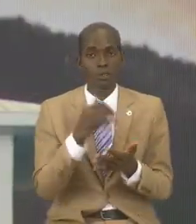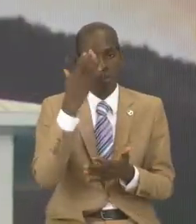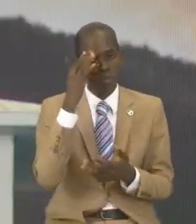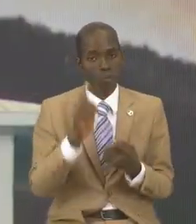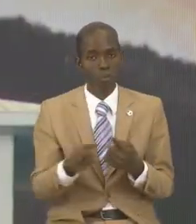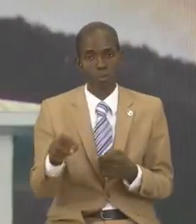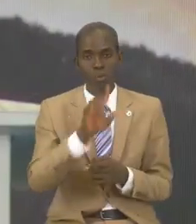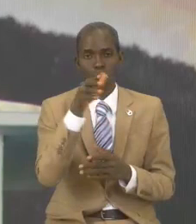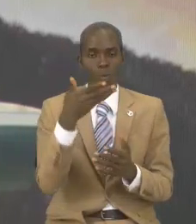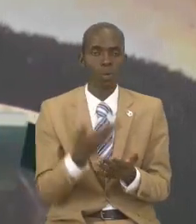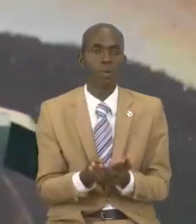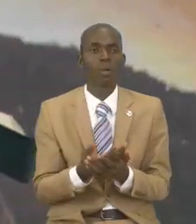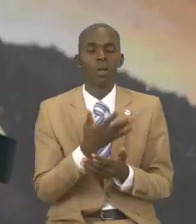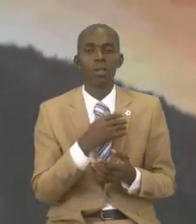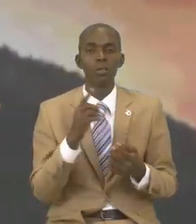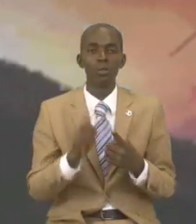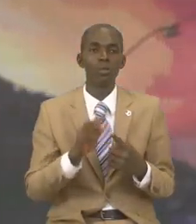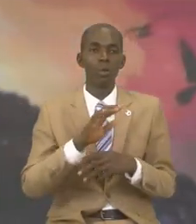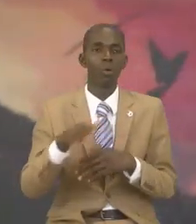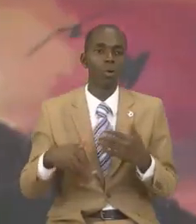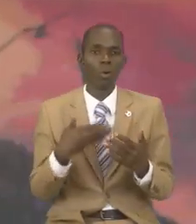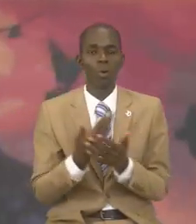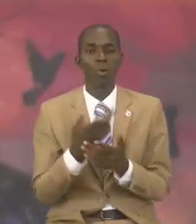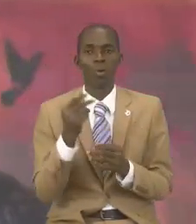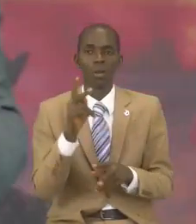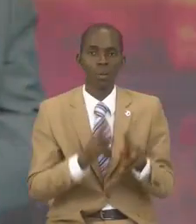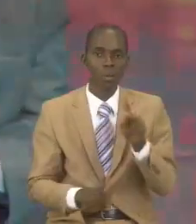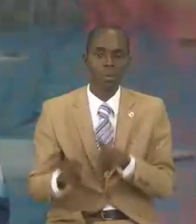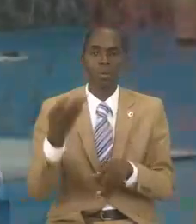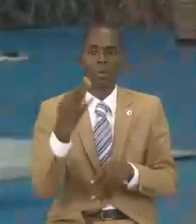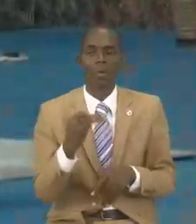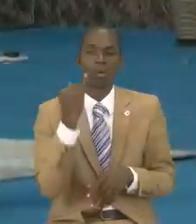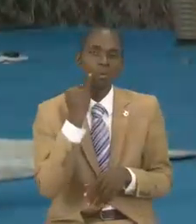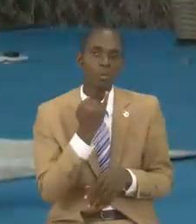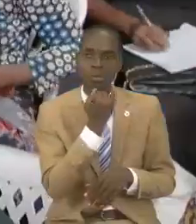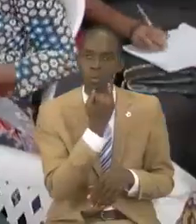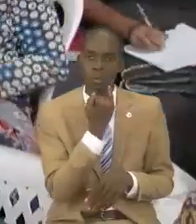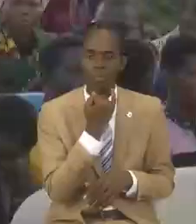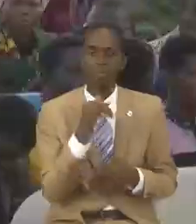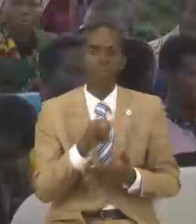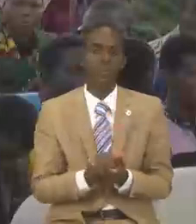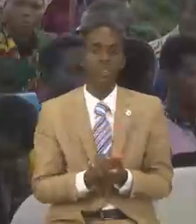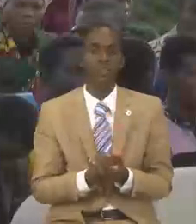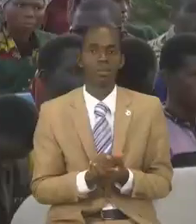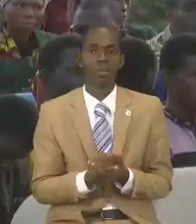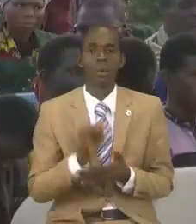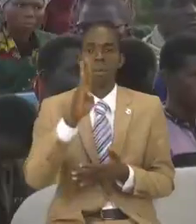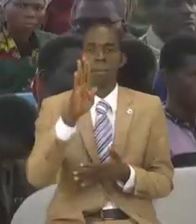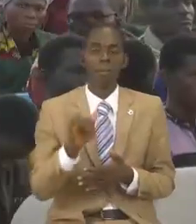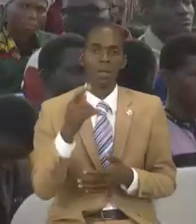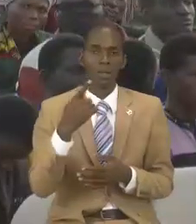all and to all the people of Israel that by the